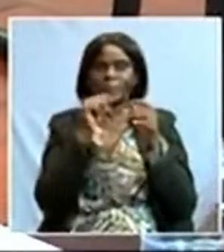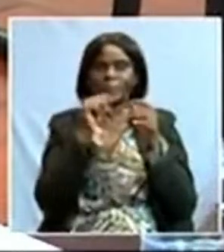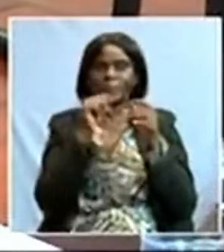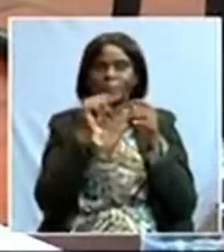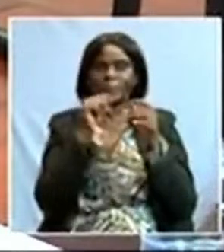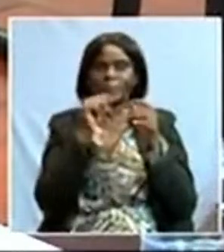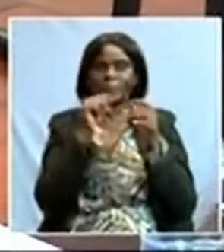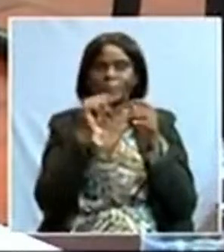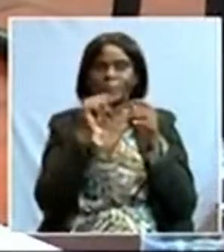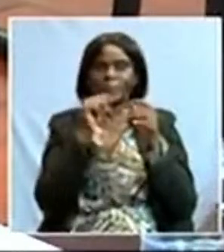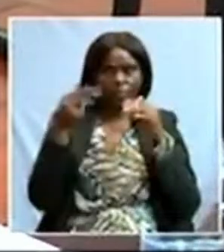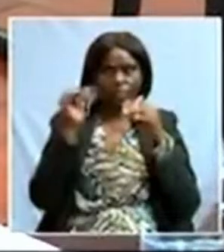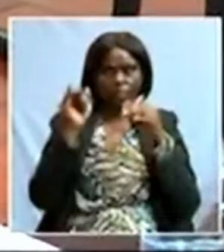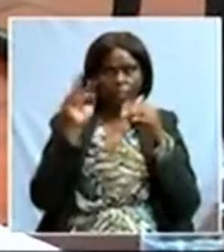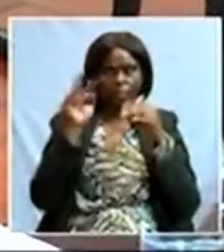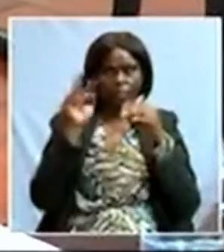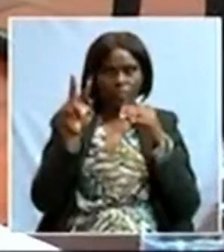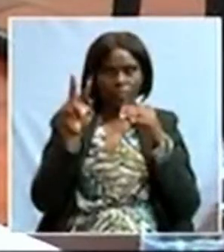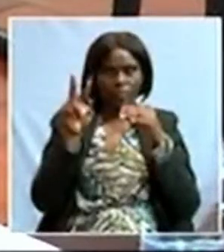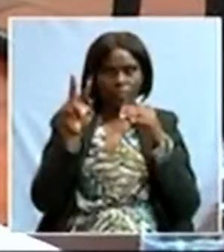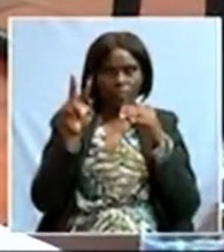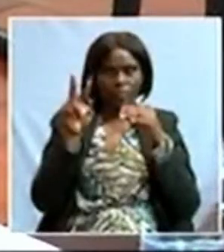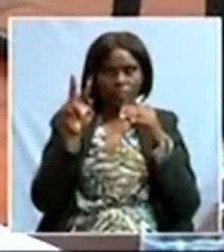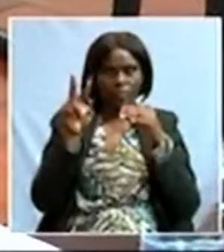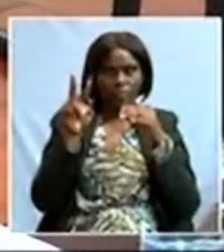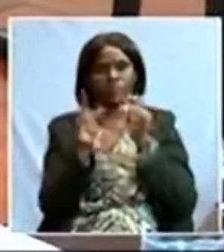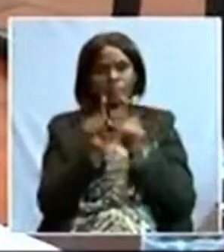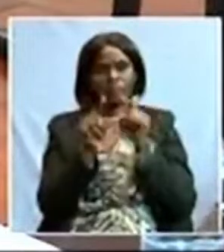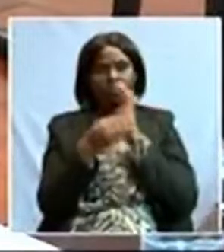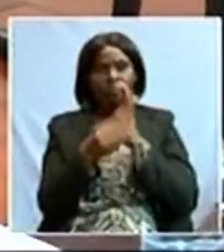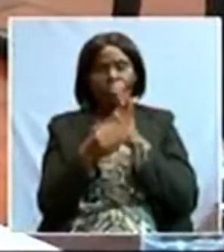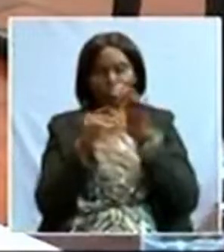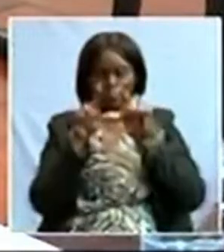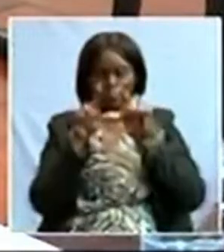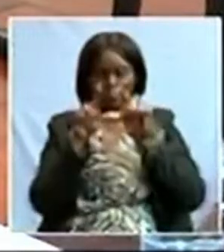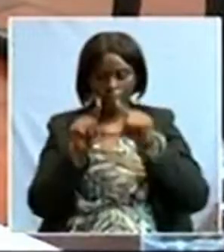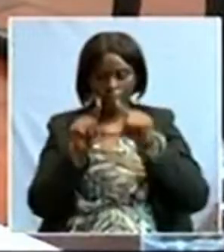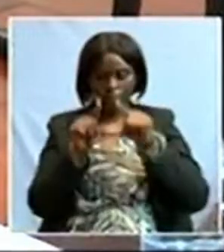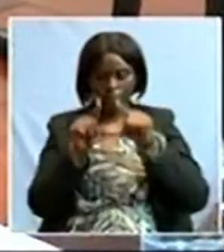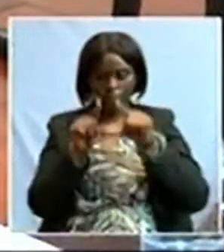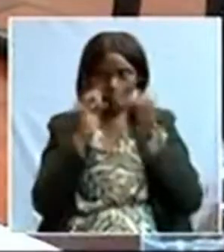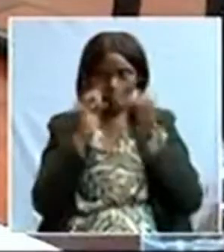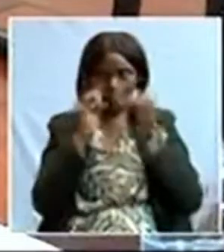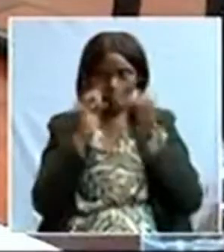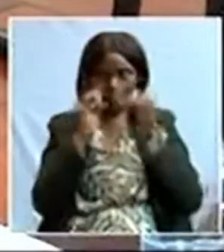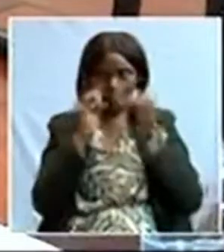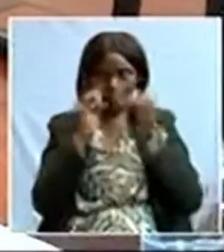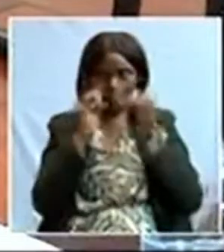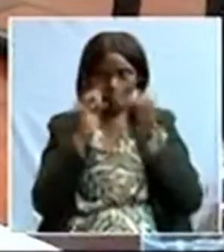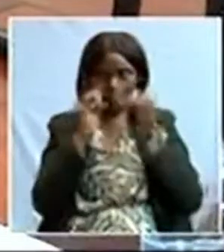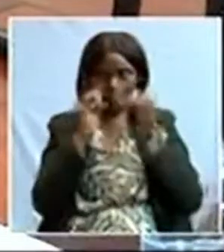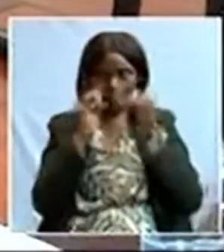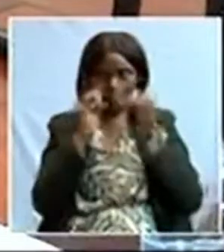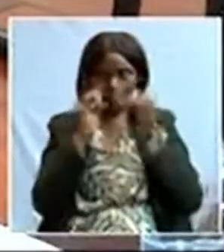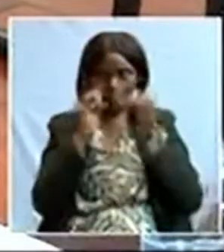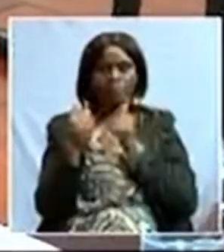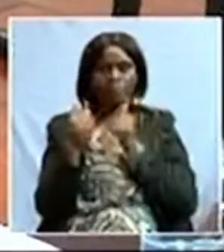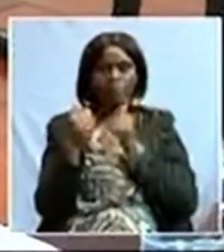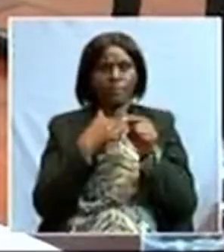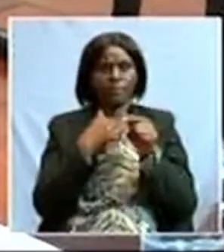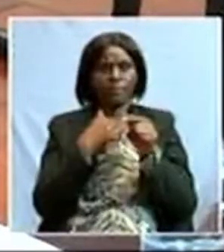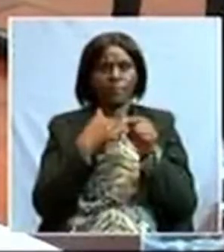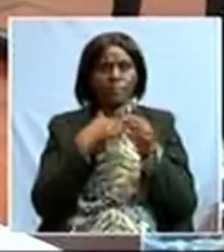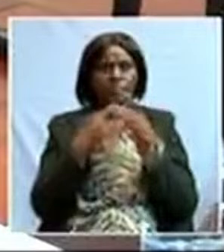the provincial HIV meetings as planned, leading to low attendance. Action taken. No action was taken